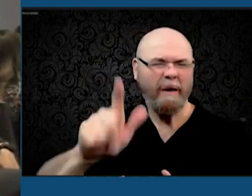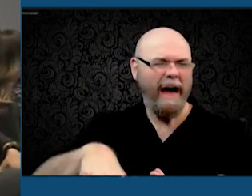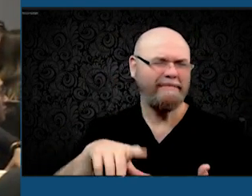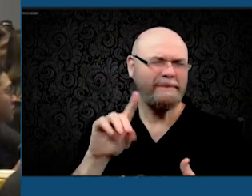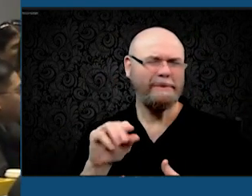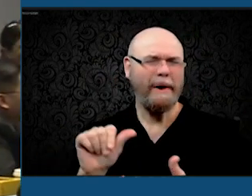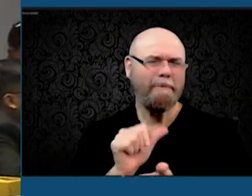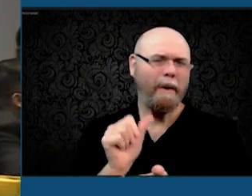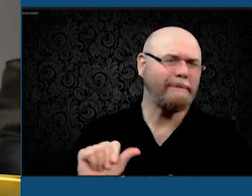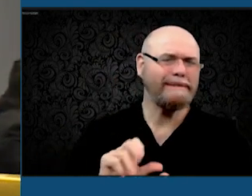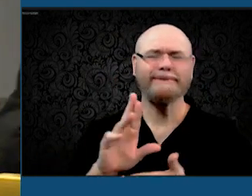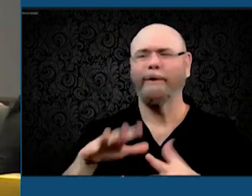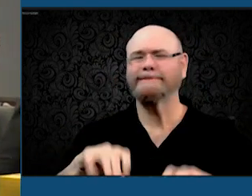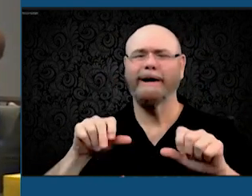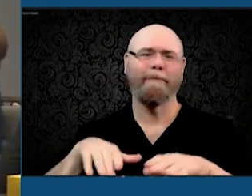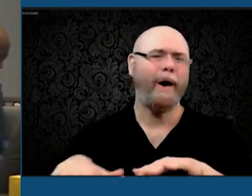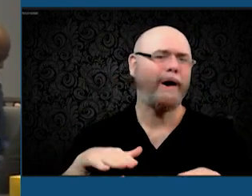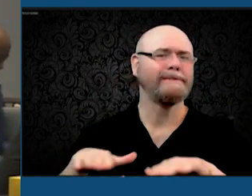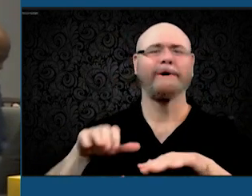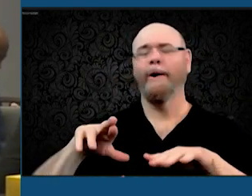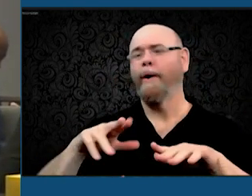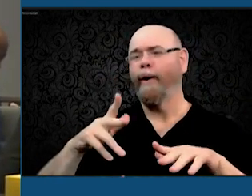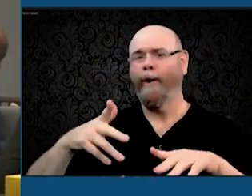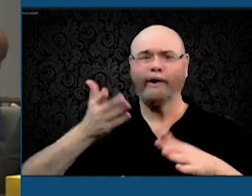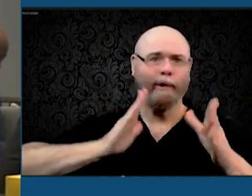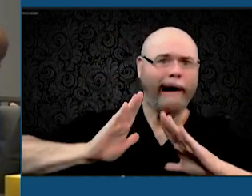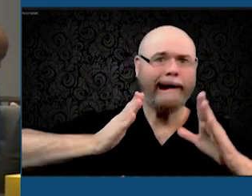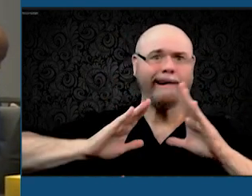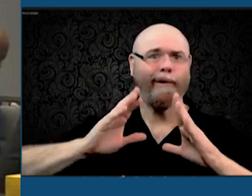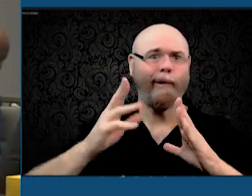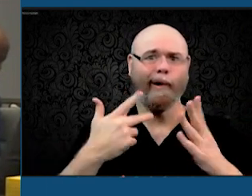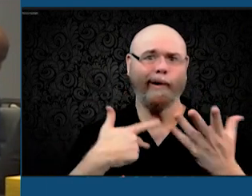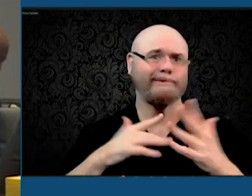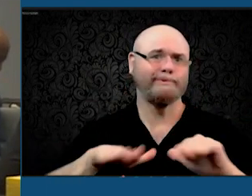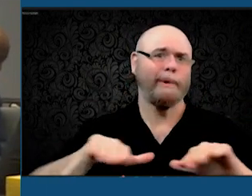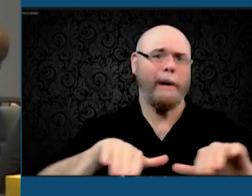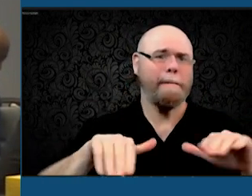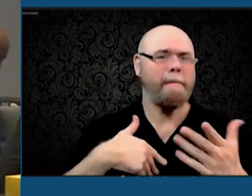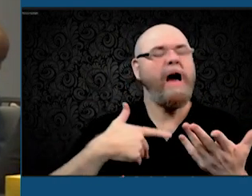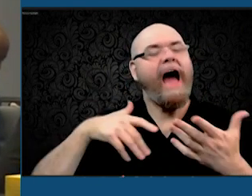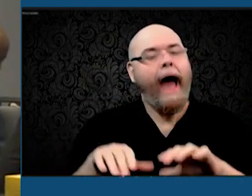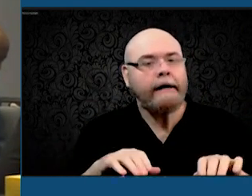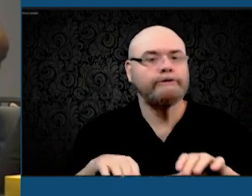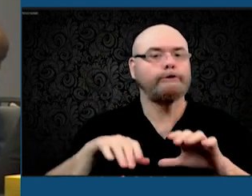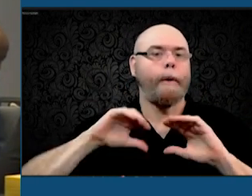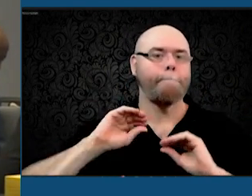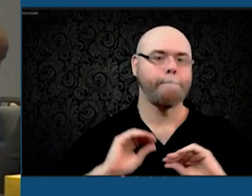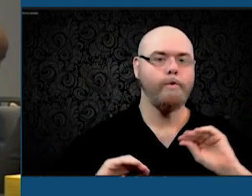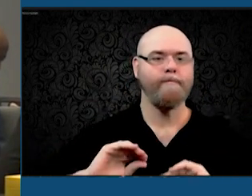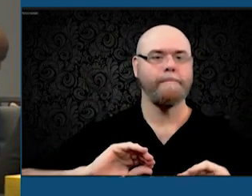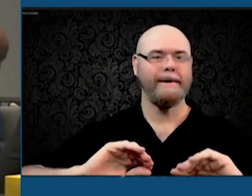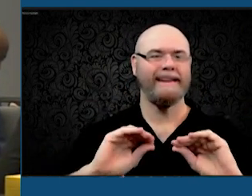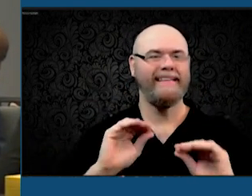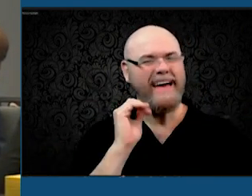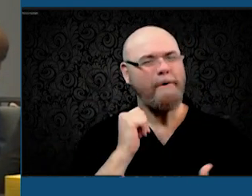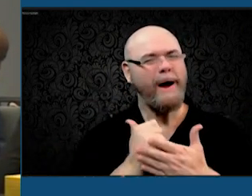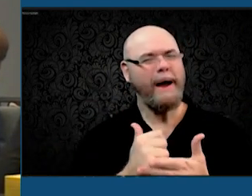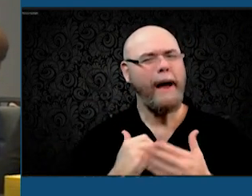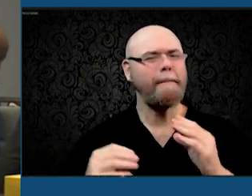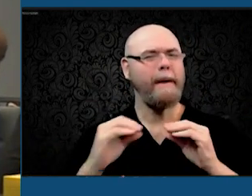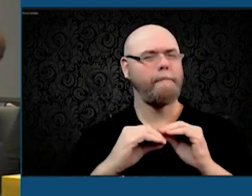walks or do karate or go swimming. It's just that the action of movement is what helps you to deal with your feelings more